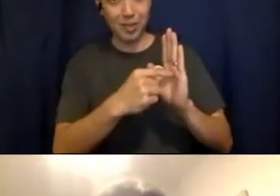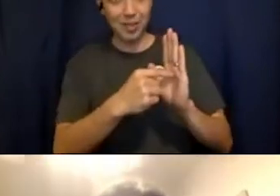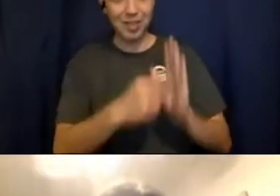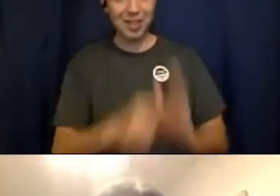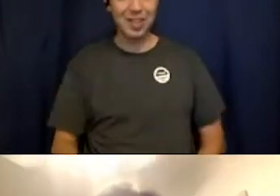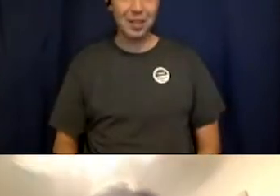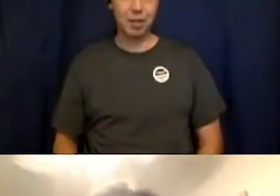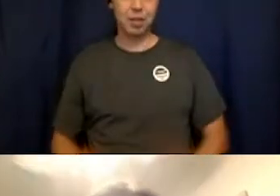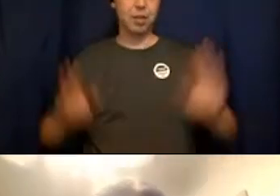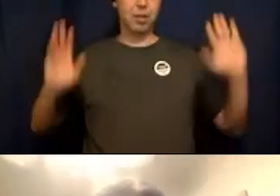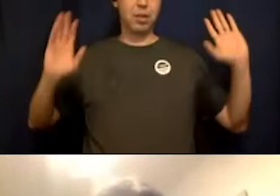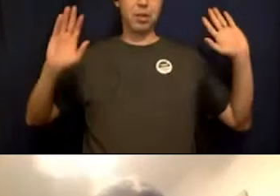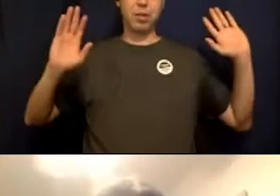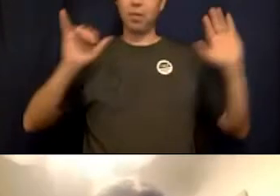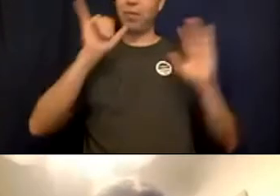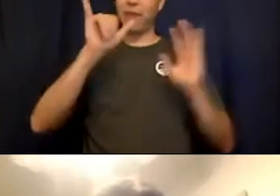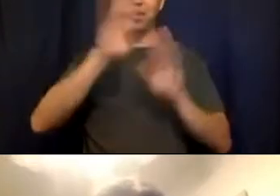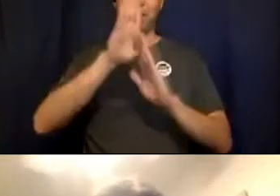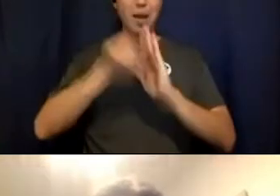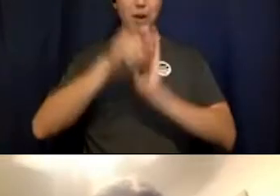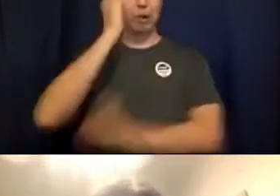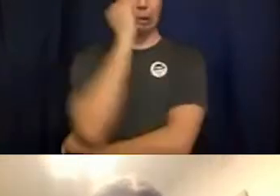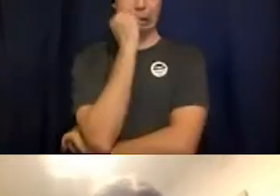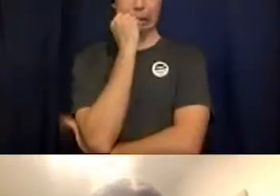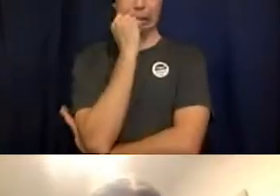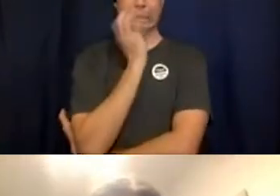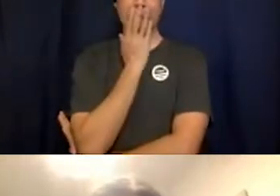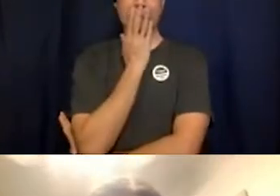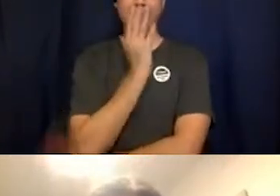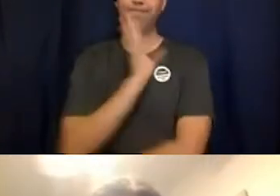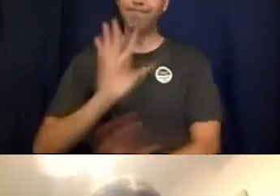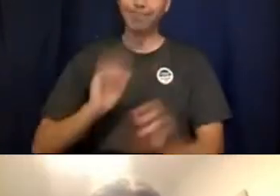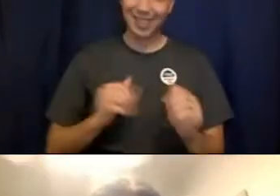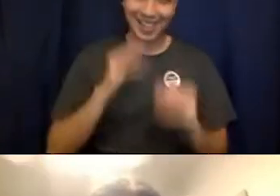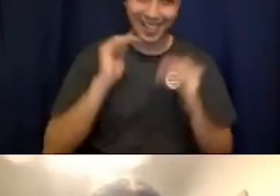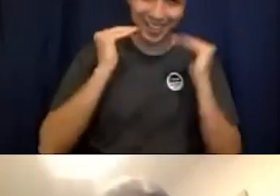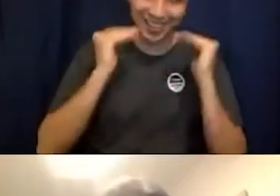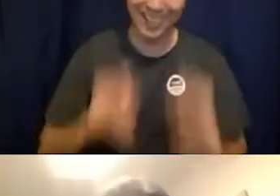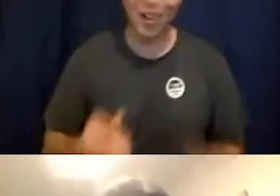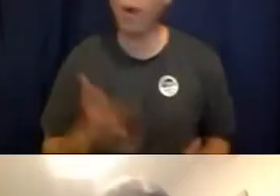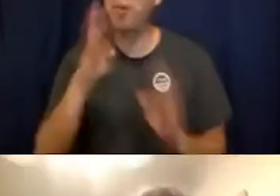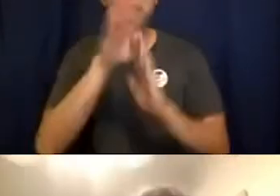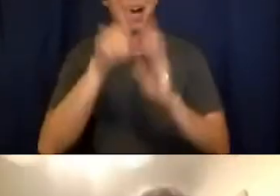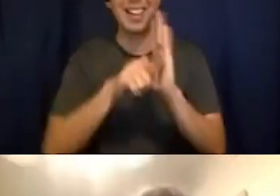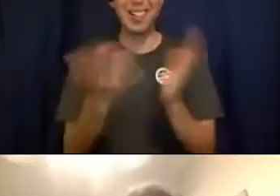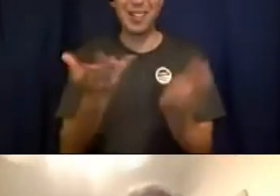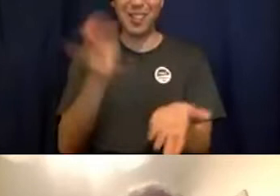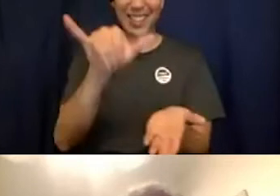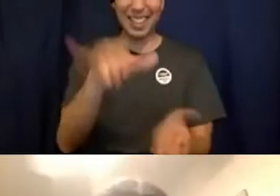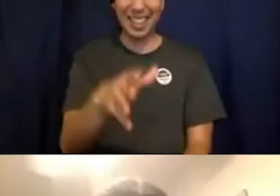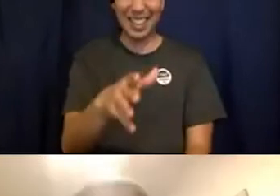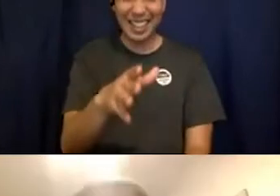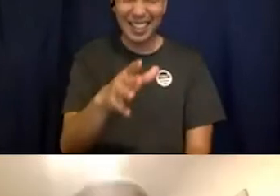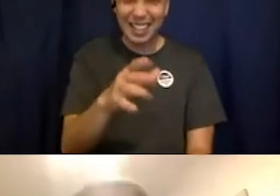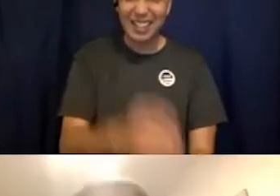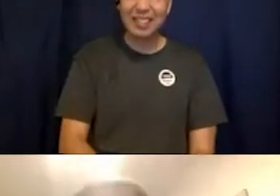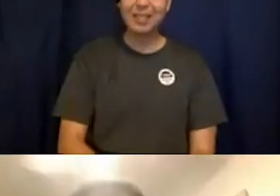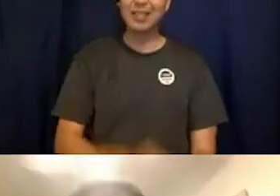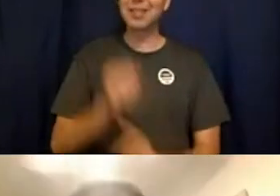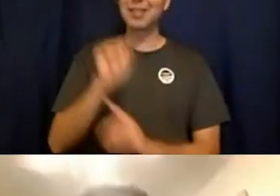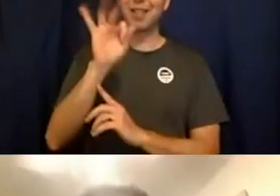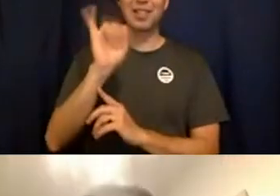Paul, what is that strange stuffed animal that you're holding? Well, this is a Care Bear, and